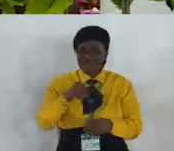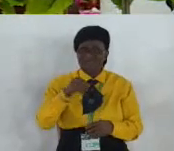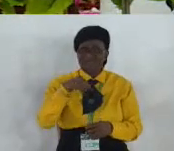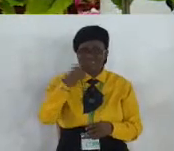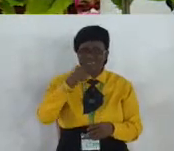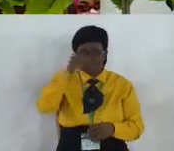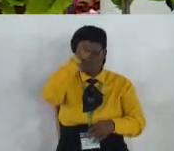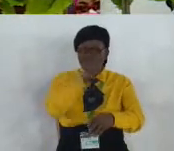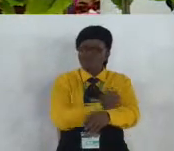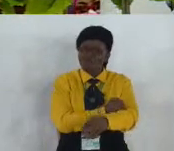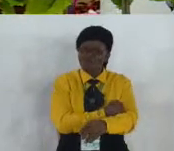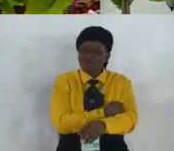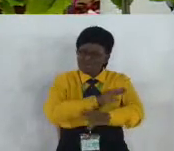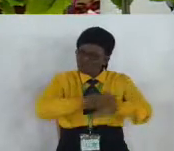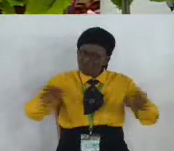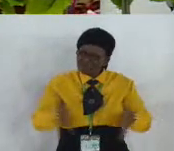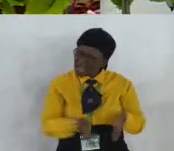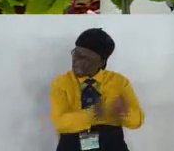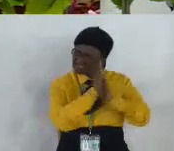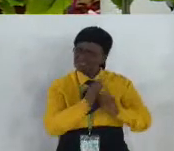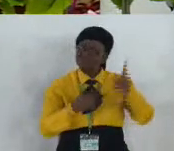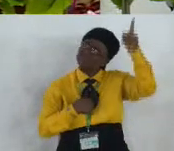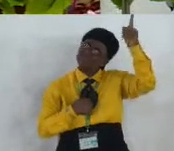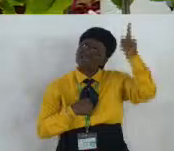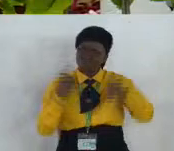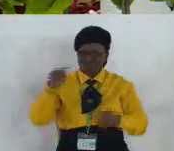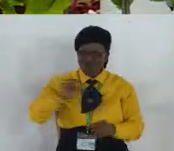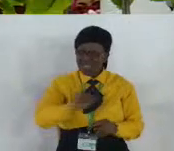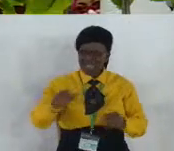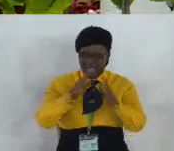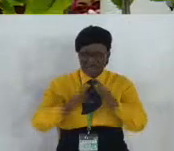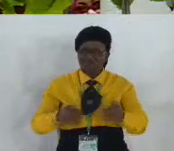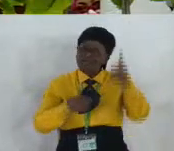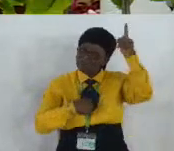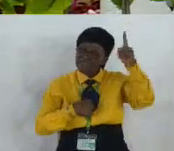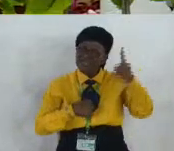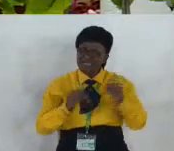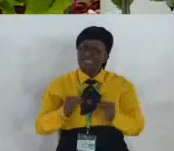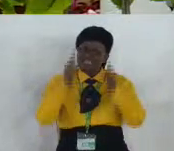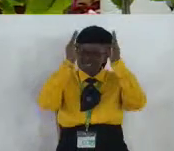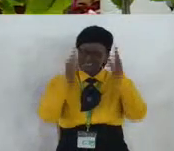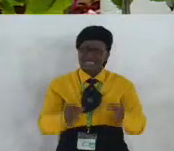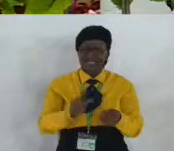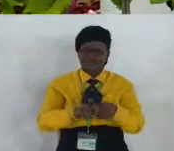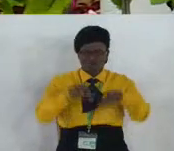don't ask me for a house. I've decided to build you a city.